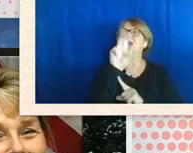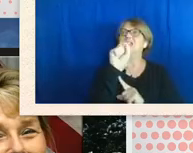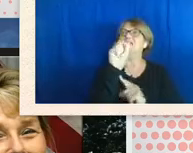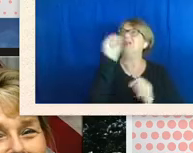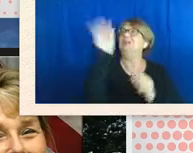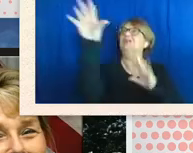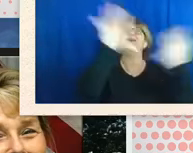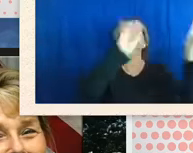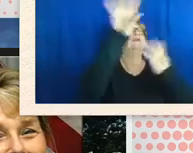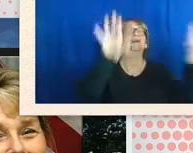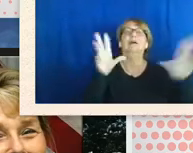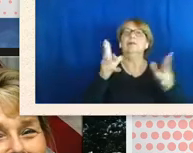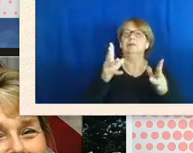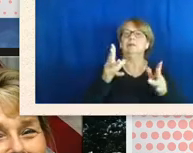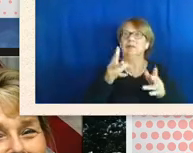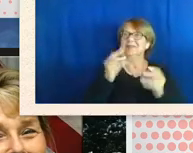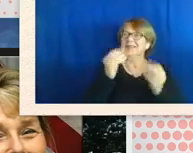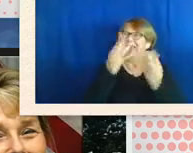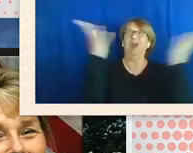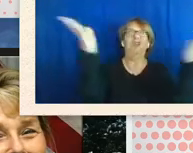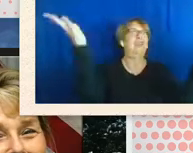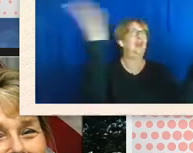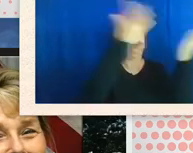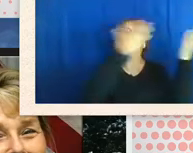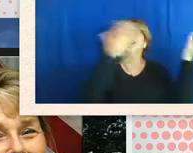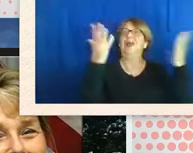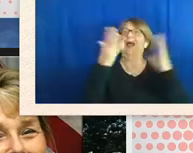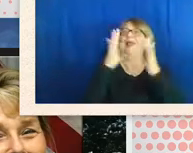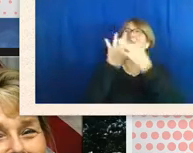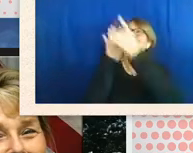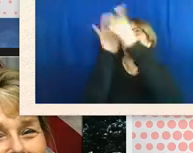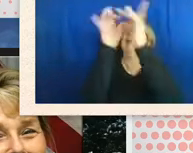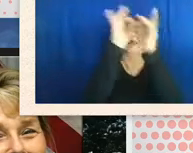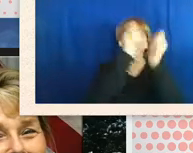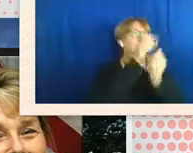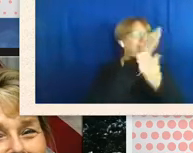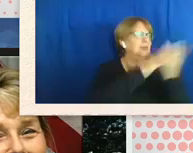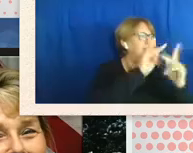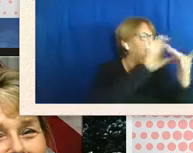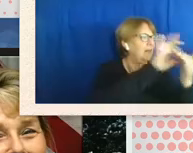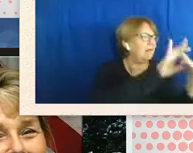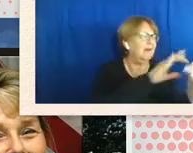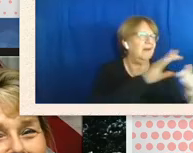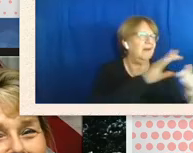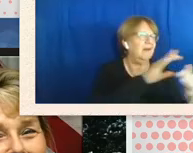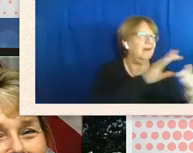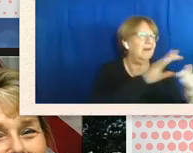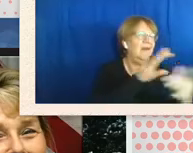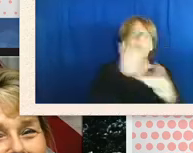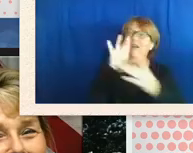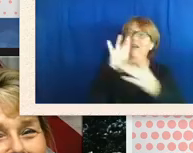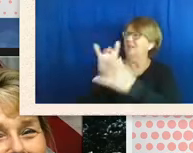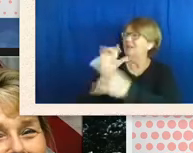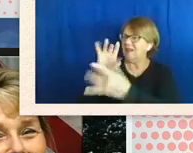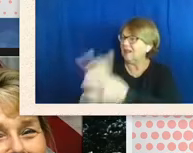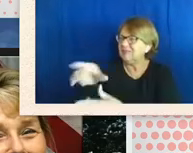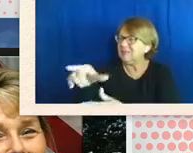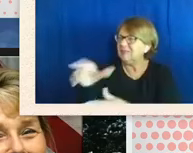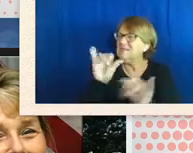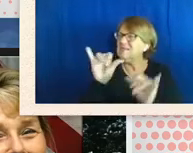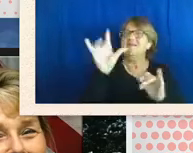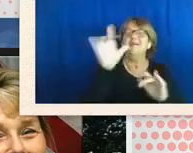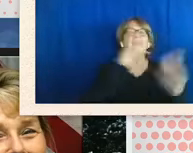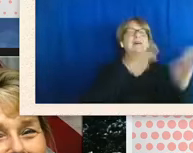out there. And it's connected with some people, and it's not connected with others. But the thing is, right now, we don't know who